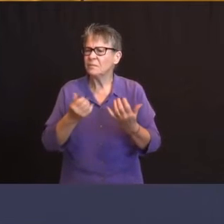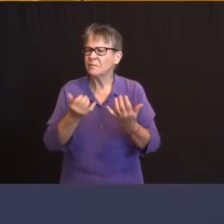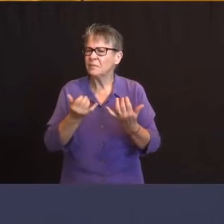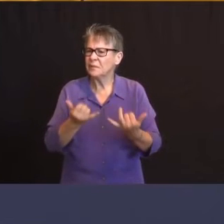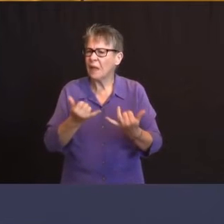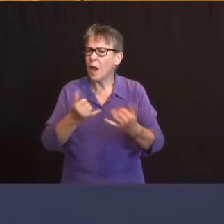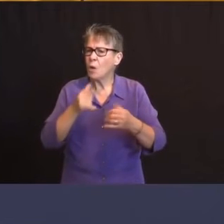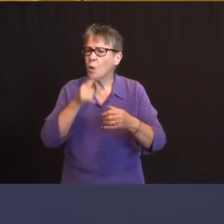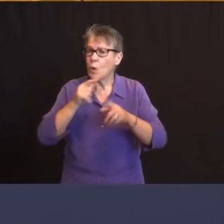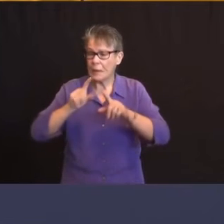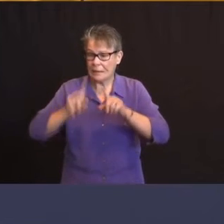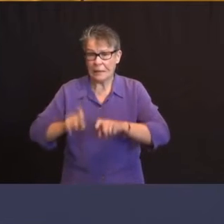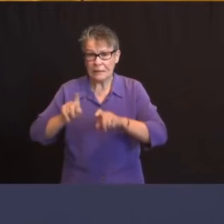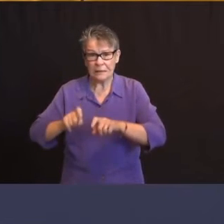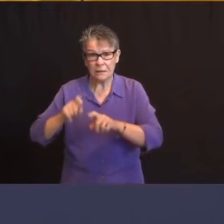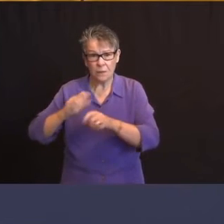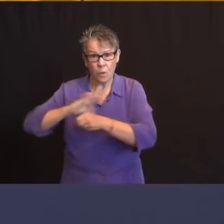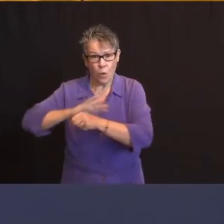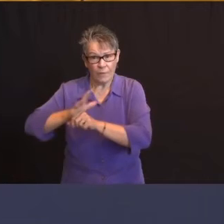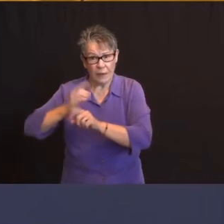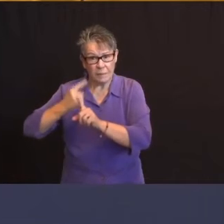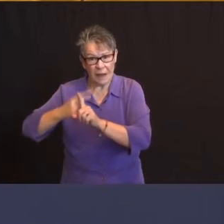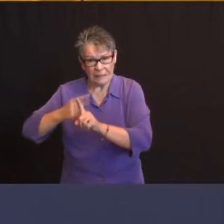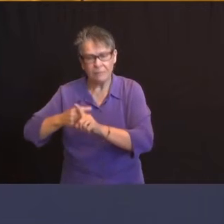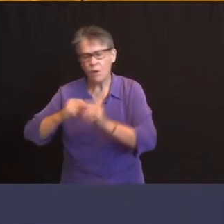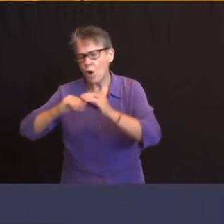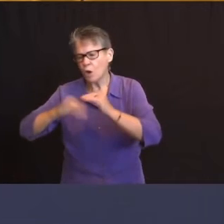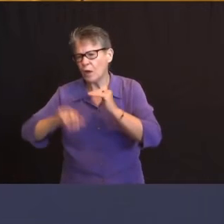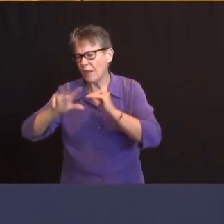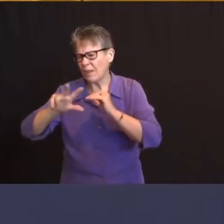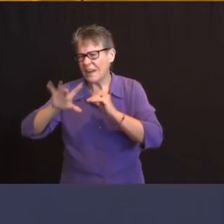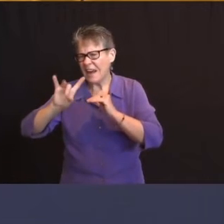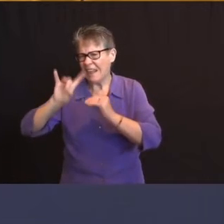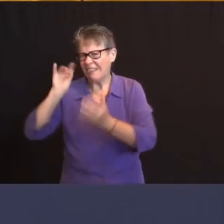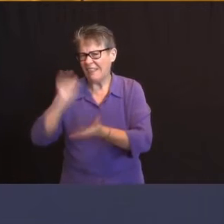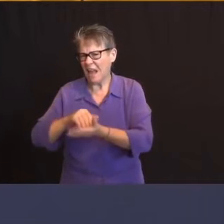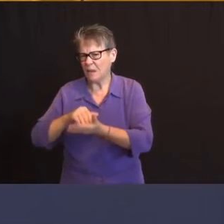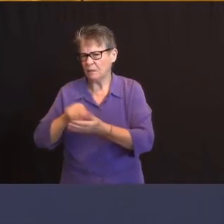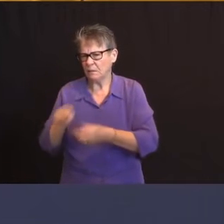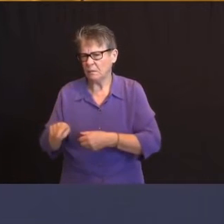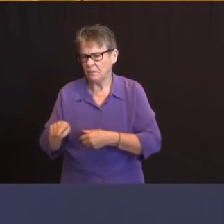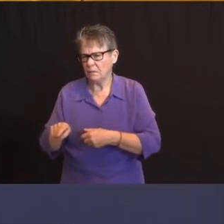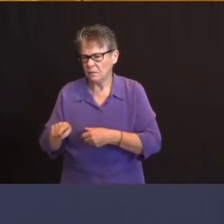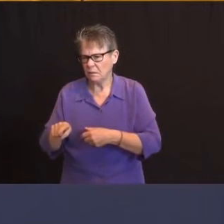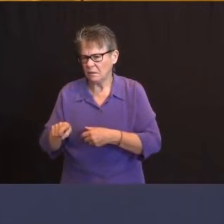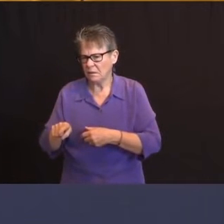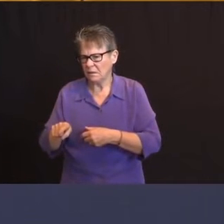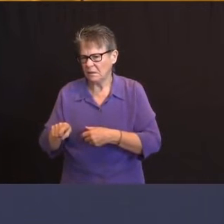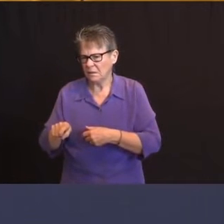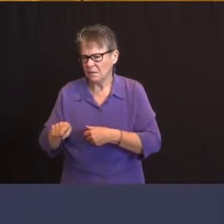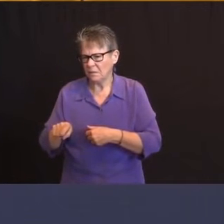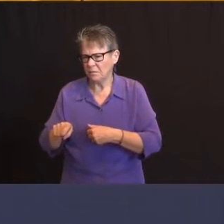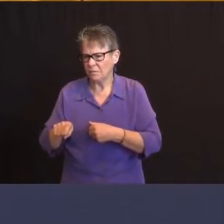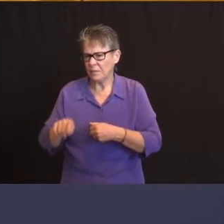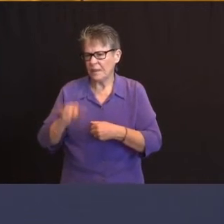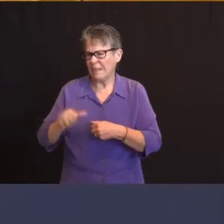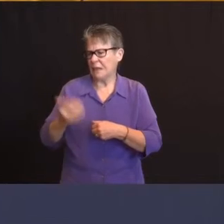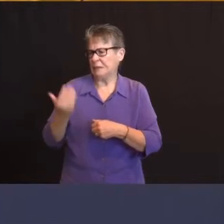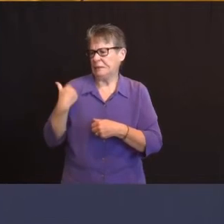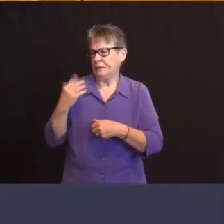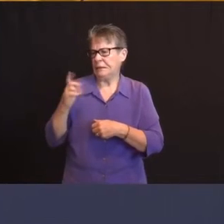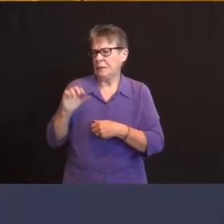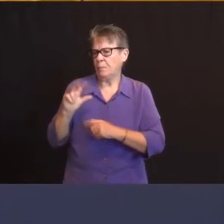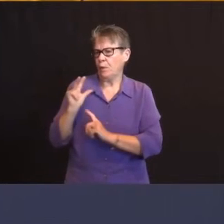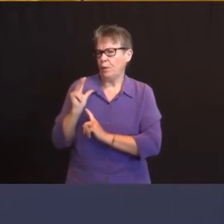December 3rd. The numbers have been bouncing high 30s into mid 50s thousands a day. Those